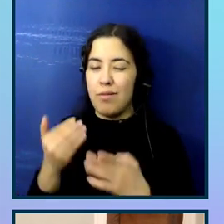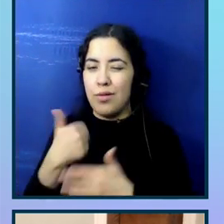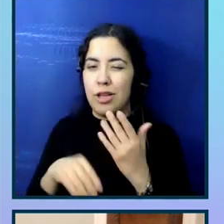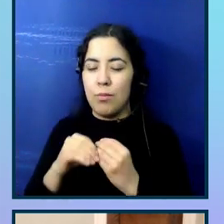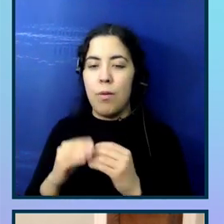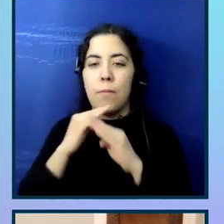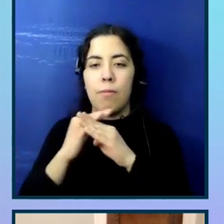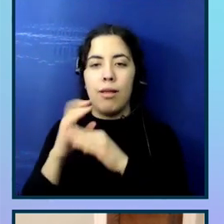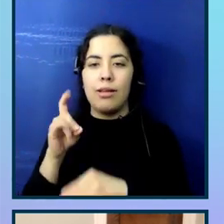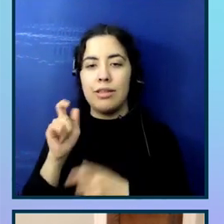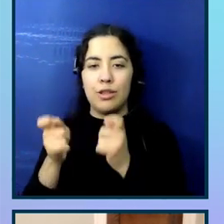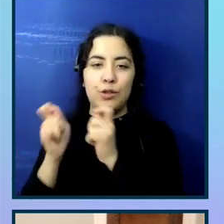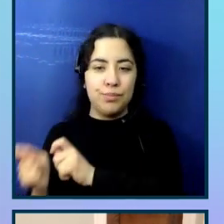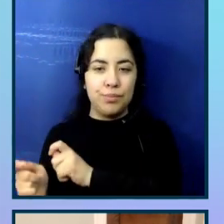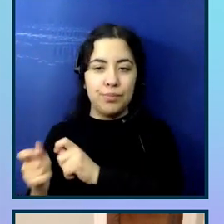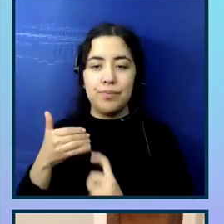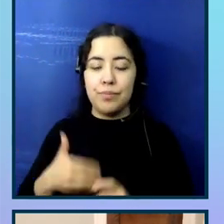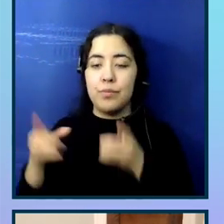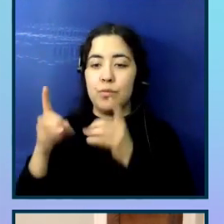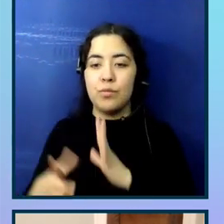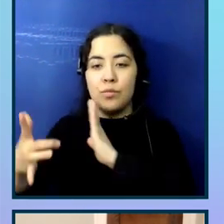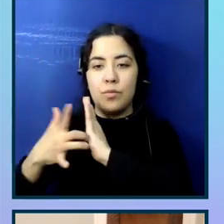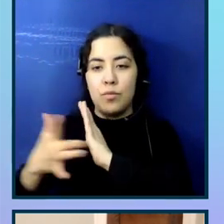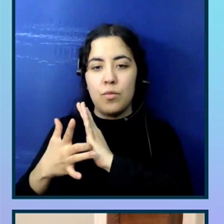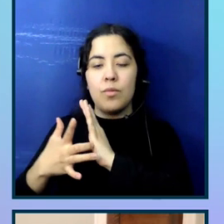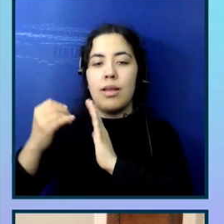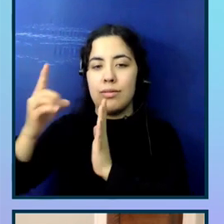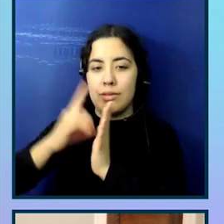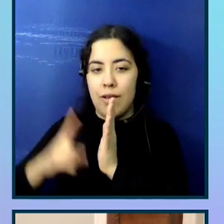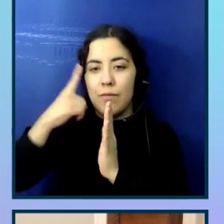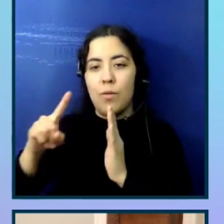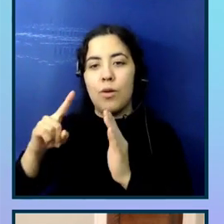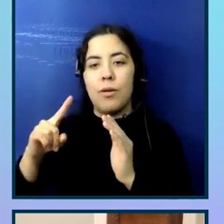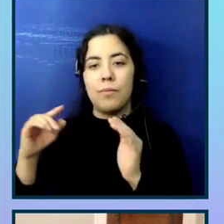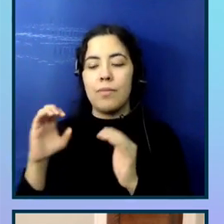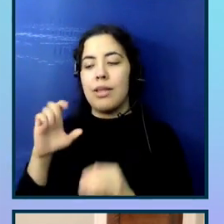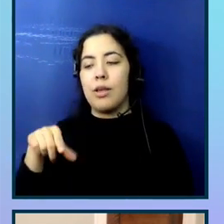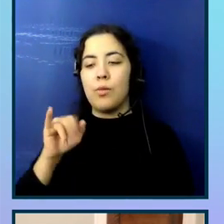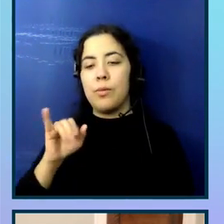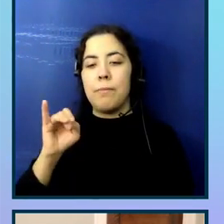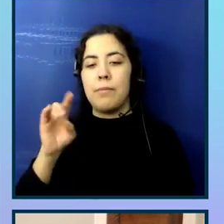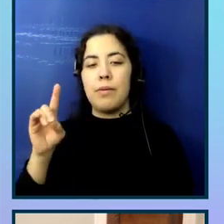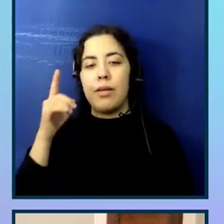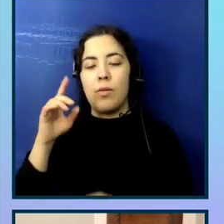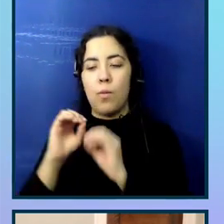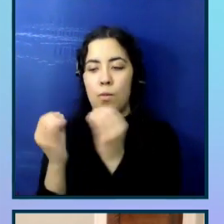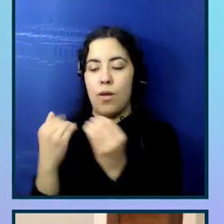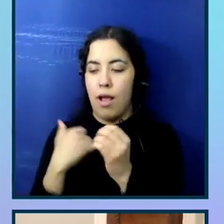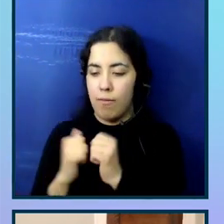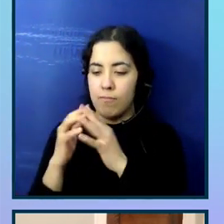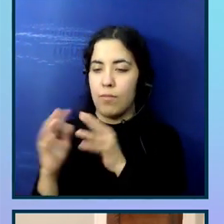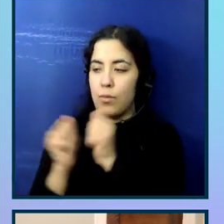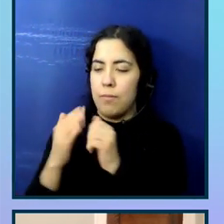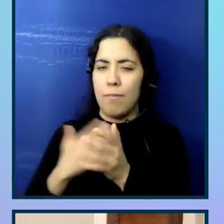editor. I'm also the director of technology and design for EqualMade, an organization I co-founded with my